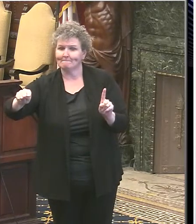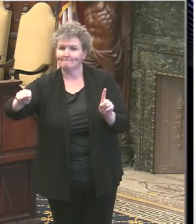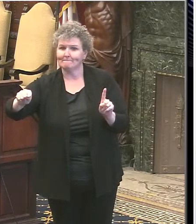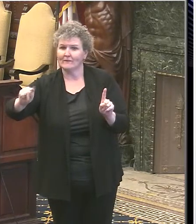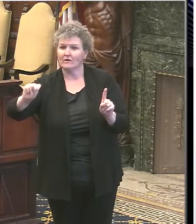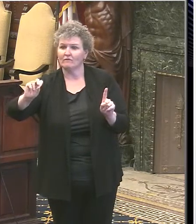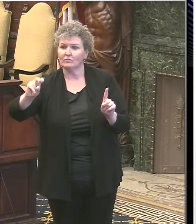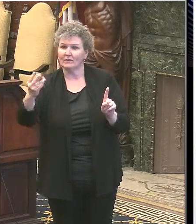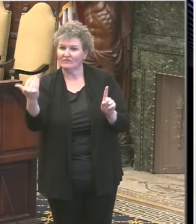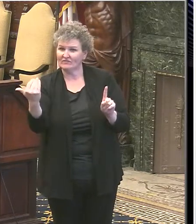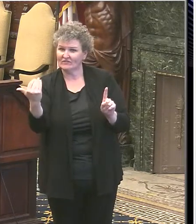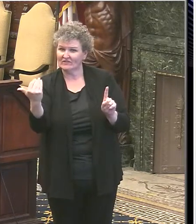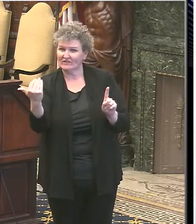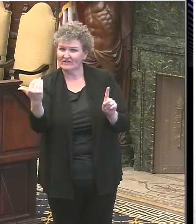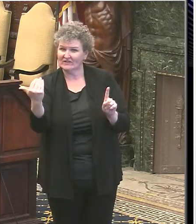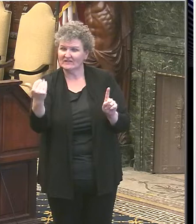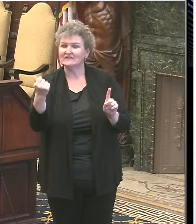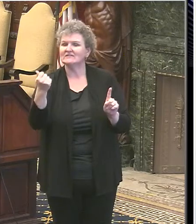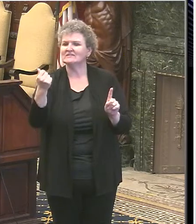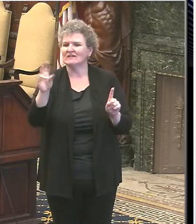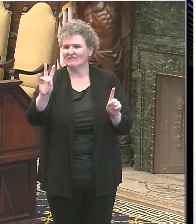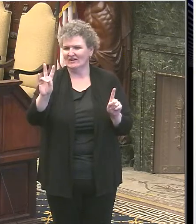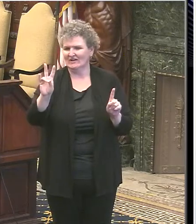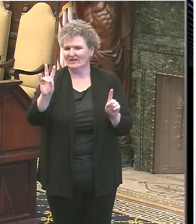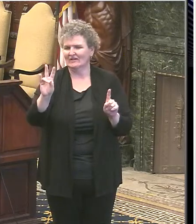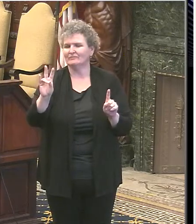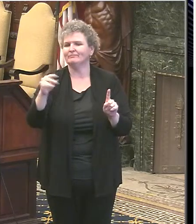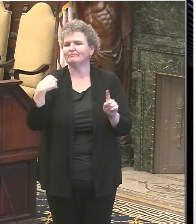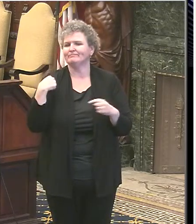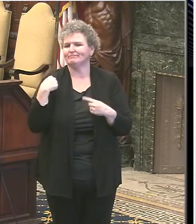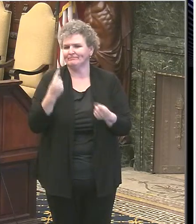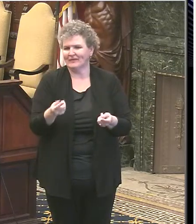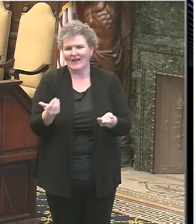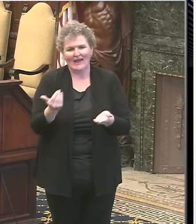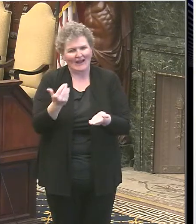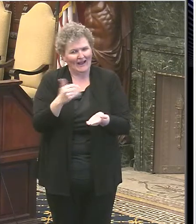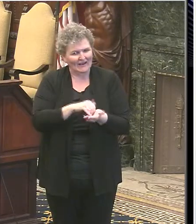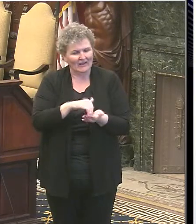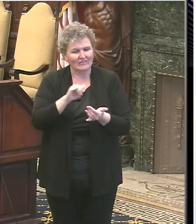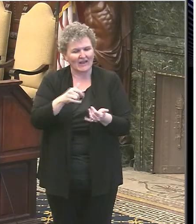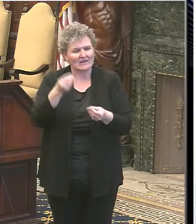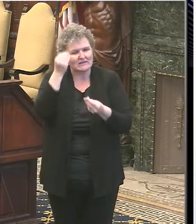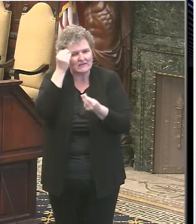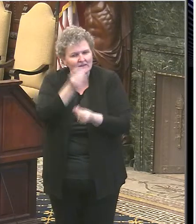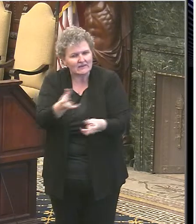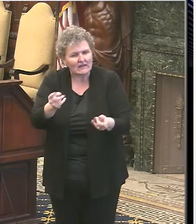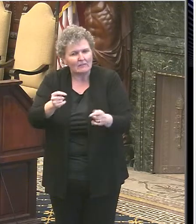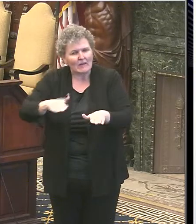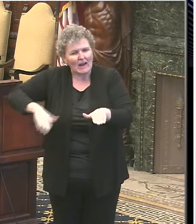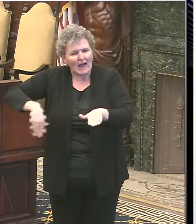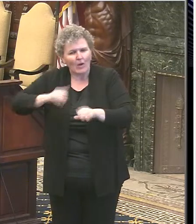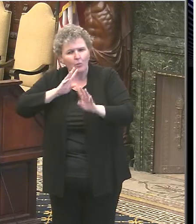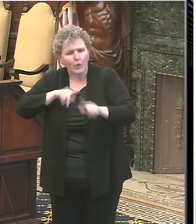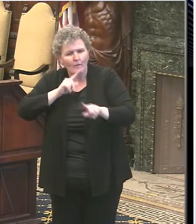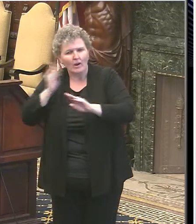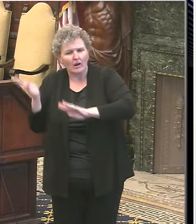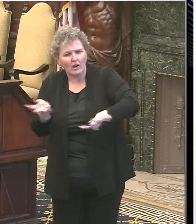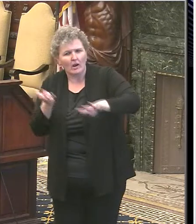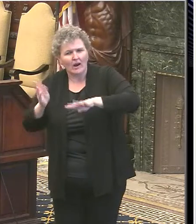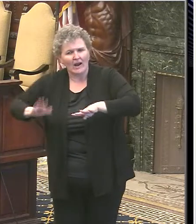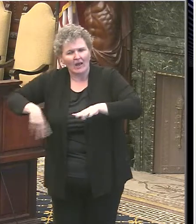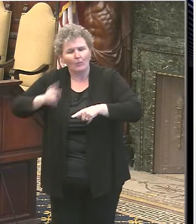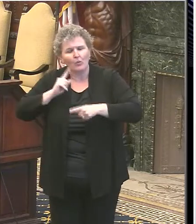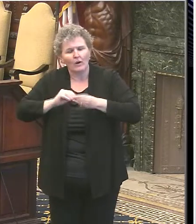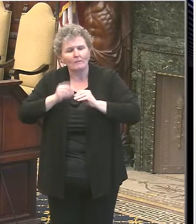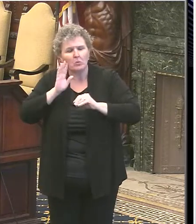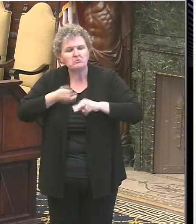we've had 17 so far, but we know there's often delayed reporting on deaths, so we expect that number to rise. Both of those are a substantial increase from the 10